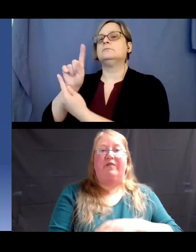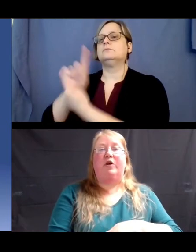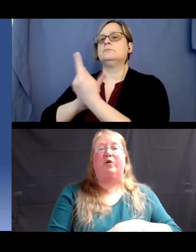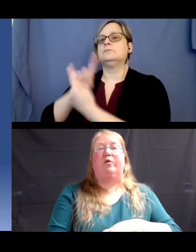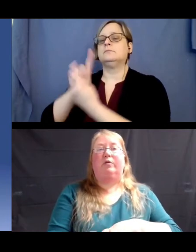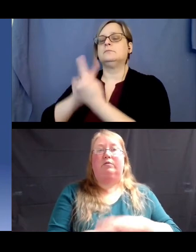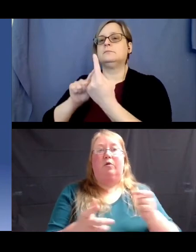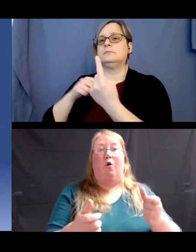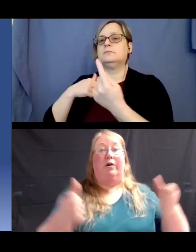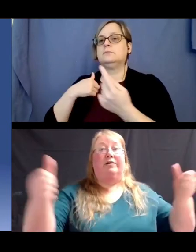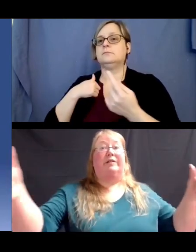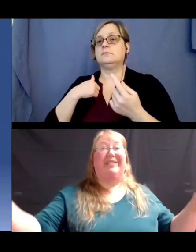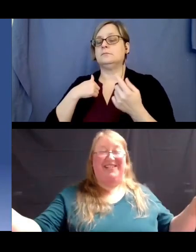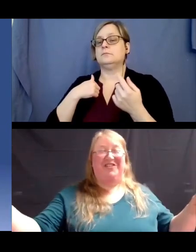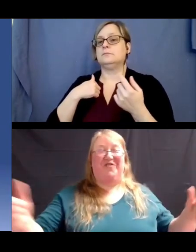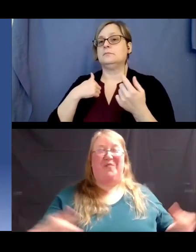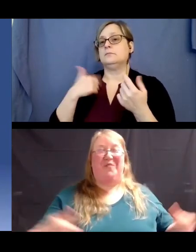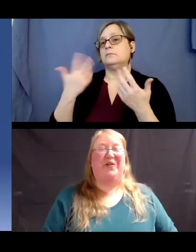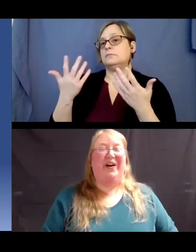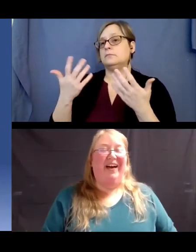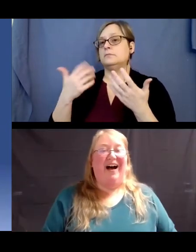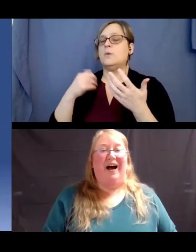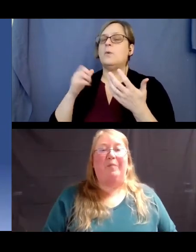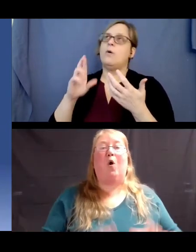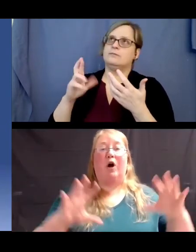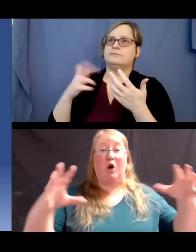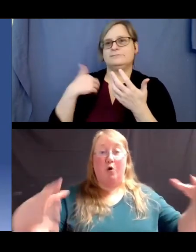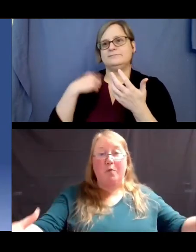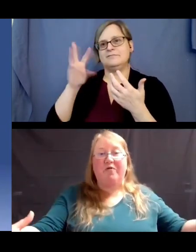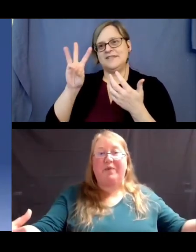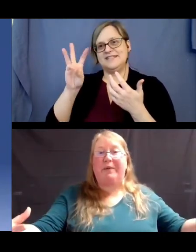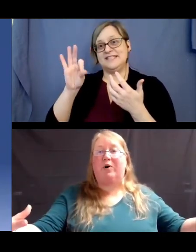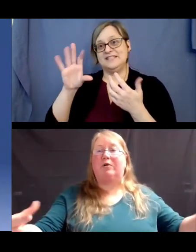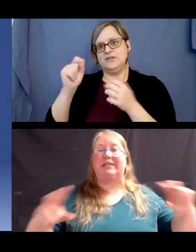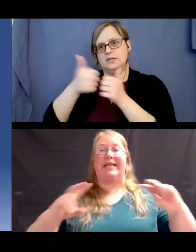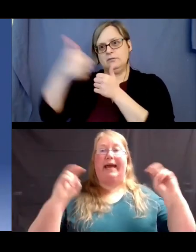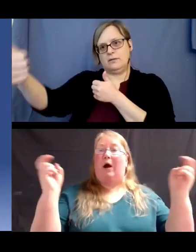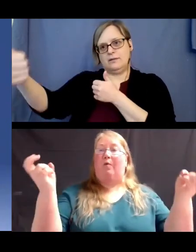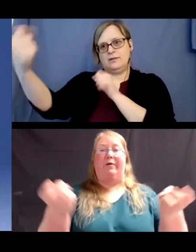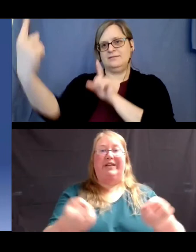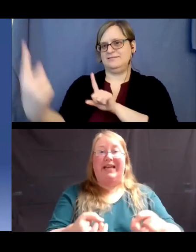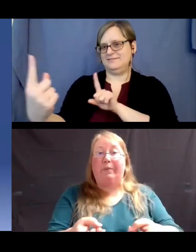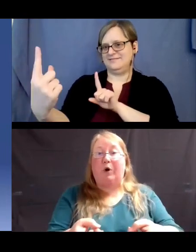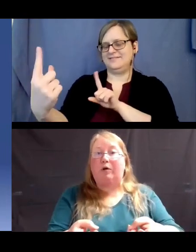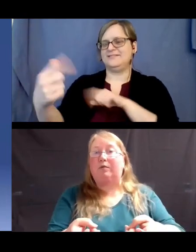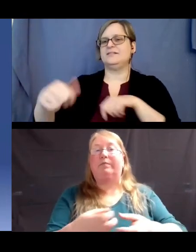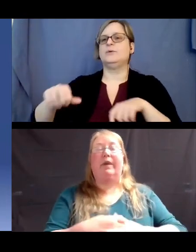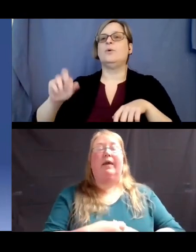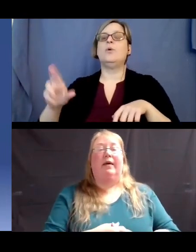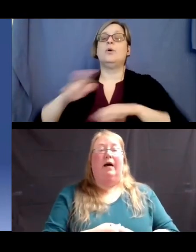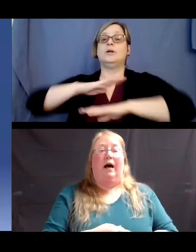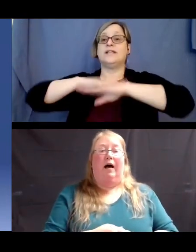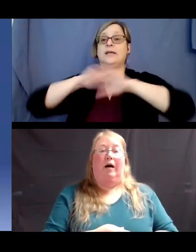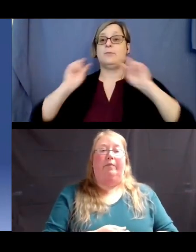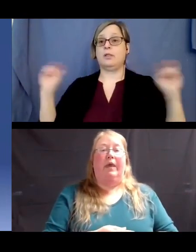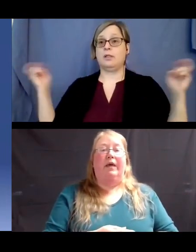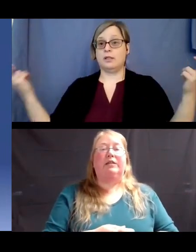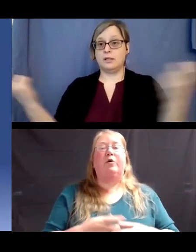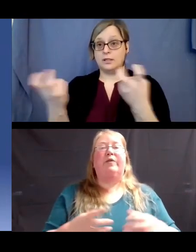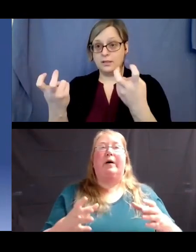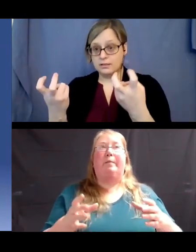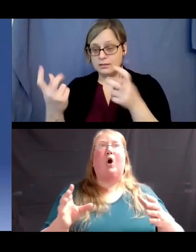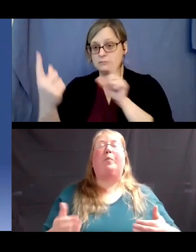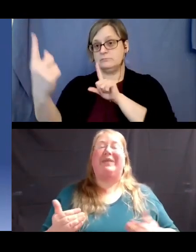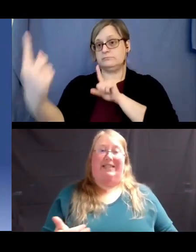in front of you or some distance from you, or a group of people, say, around a table.